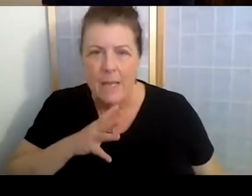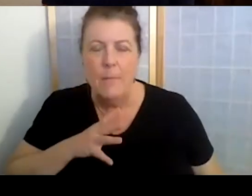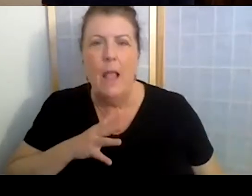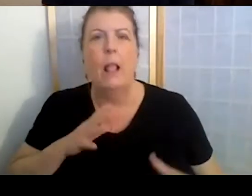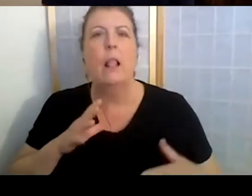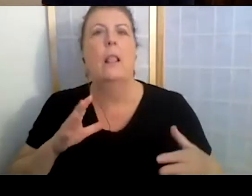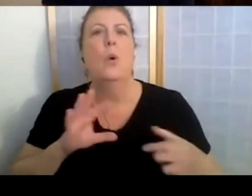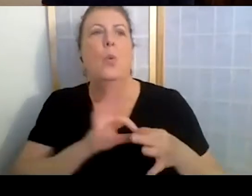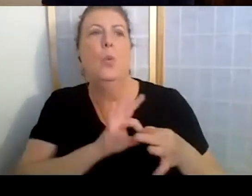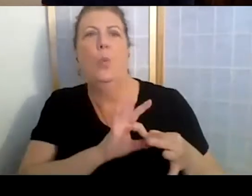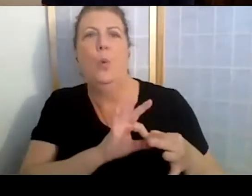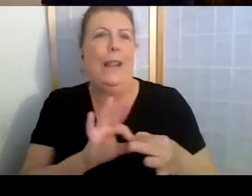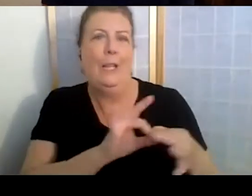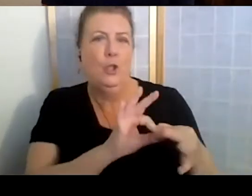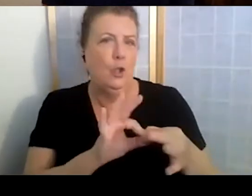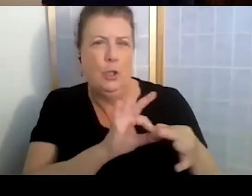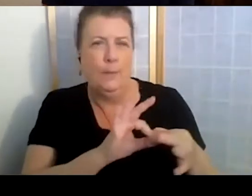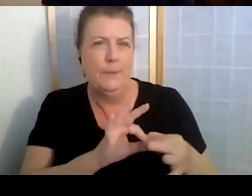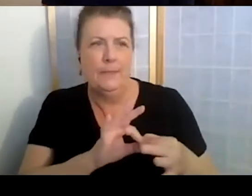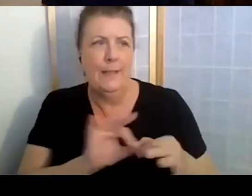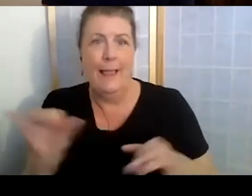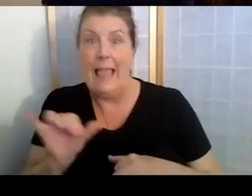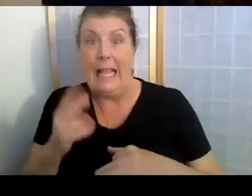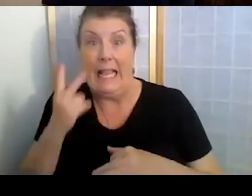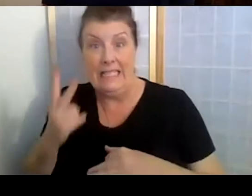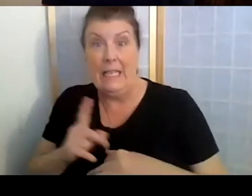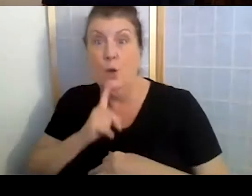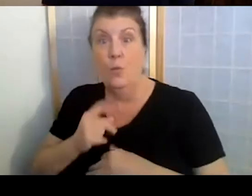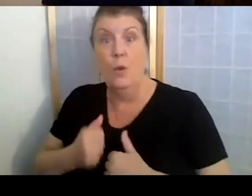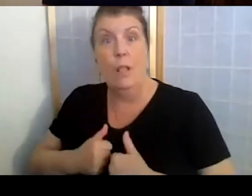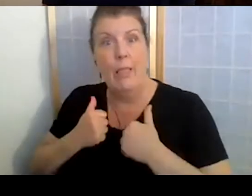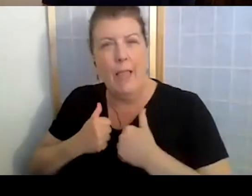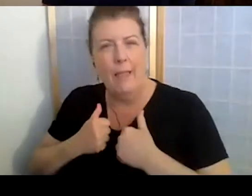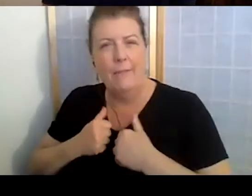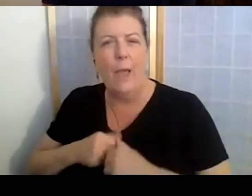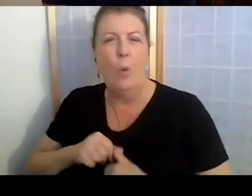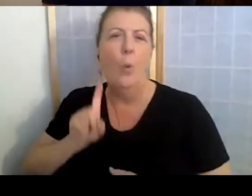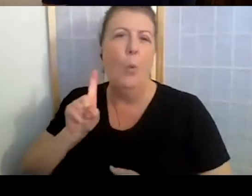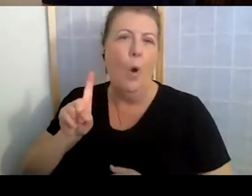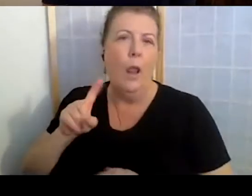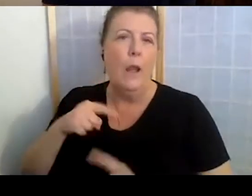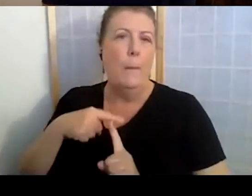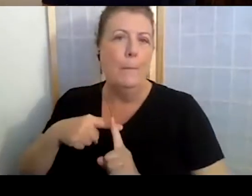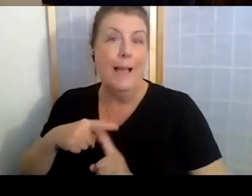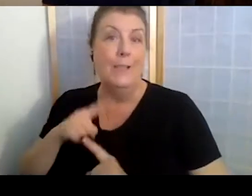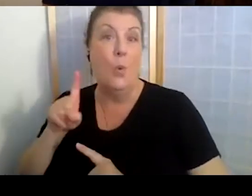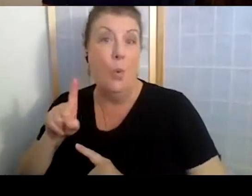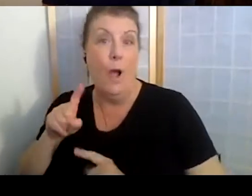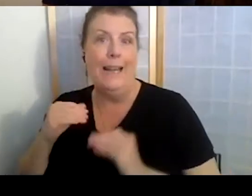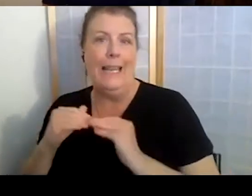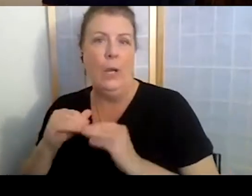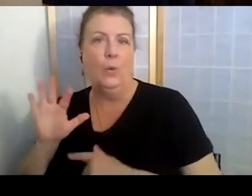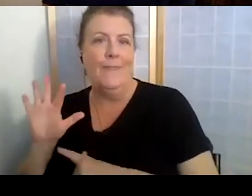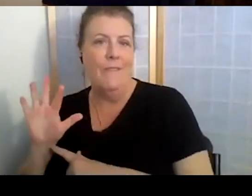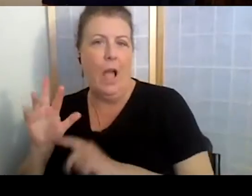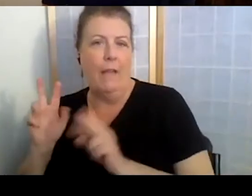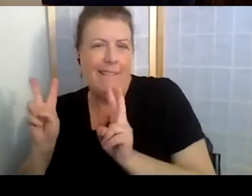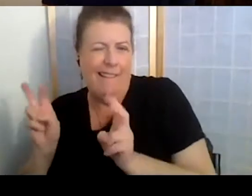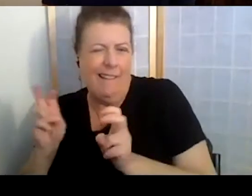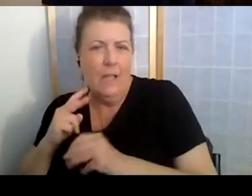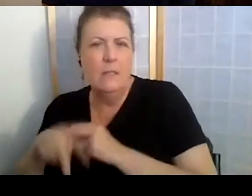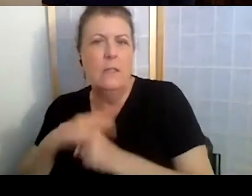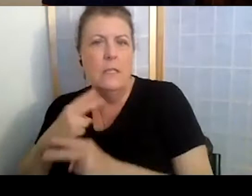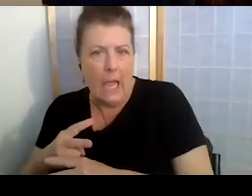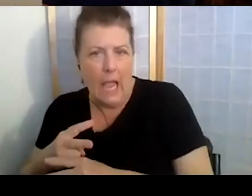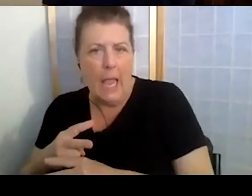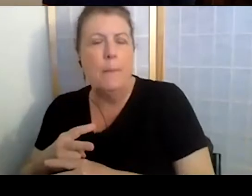1+1=5 partnerships that can happen when a couple of really dedicated people of any